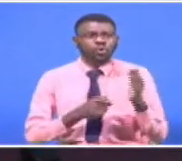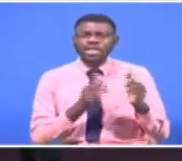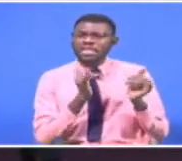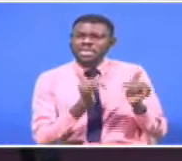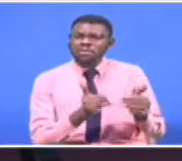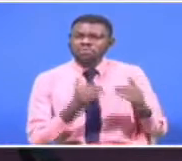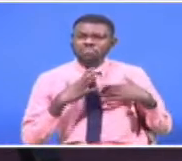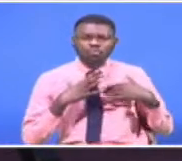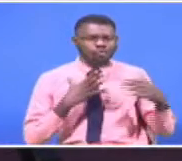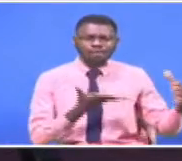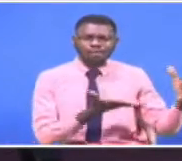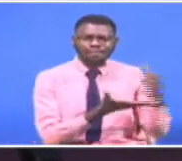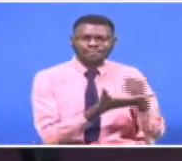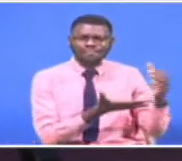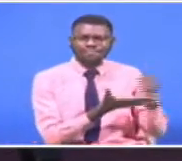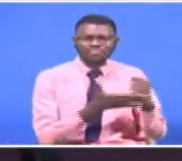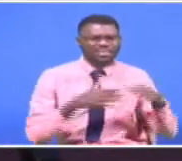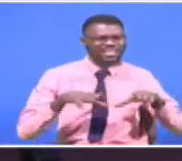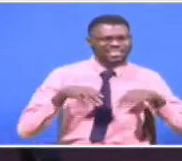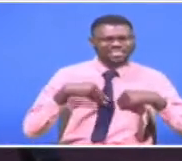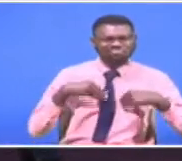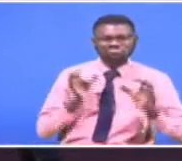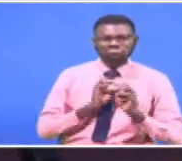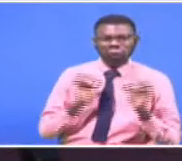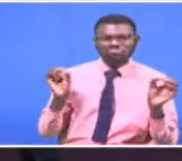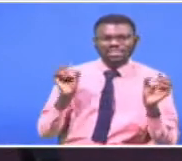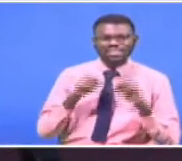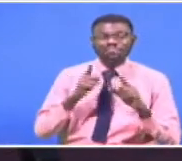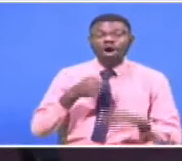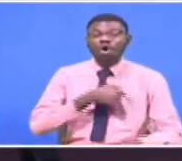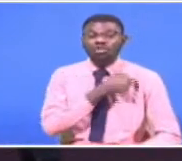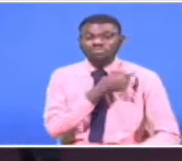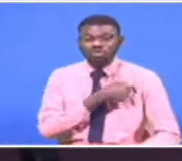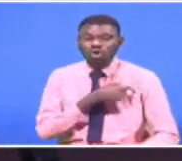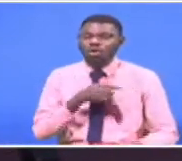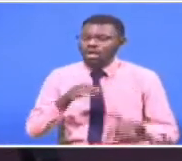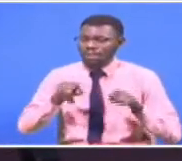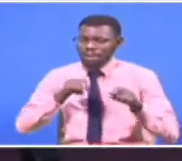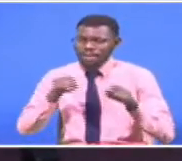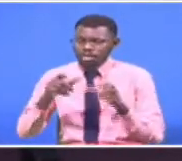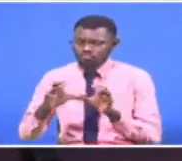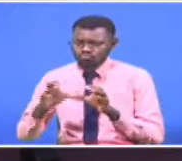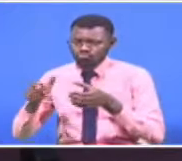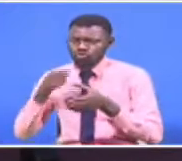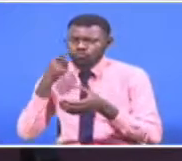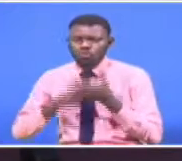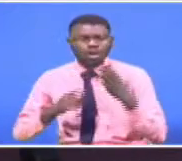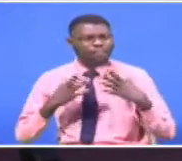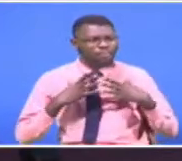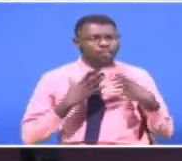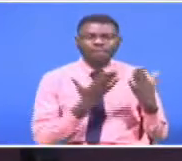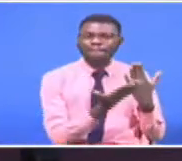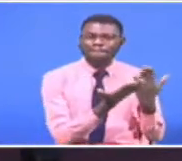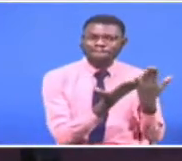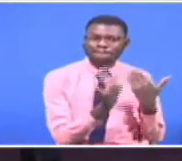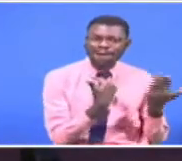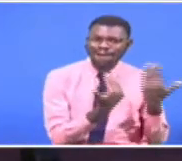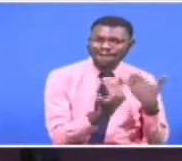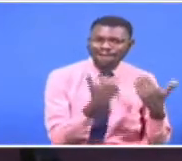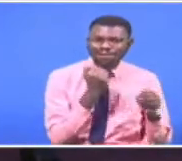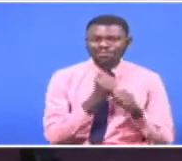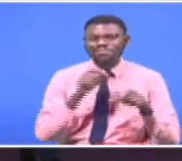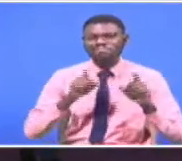laborers. Despite the stalemate, the hospital management insists they must resume work whether they have been paid or